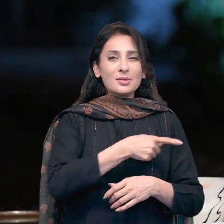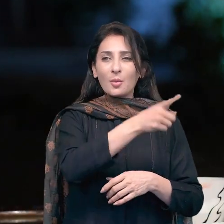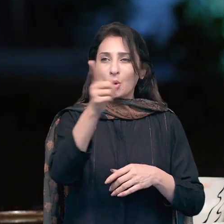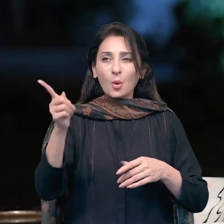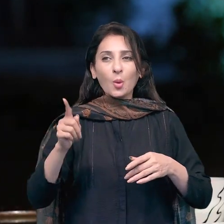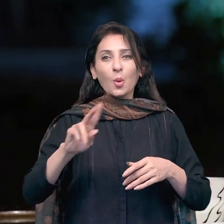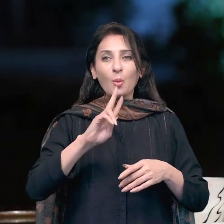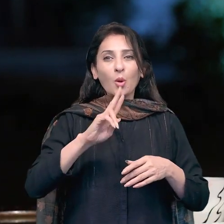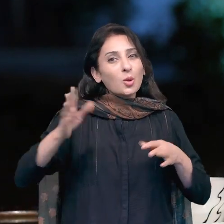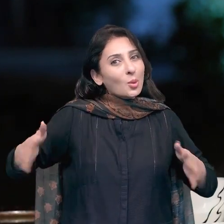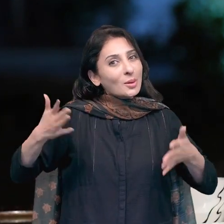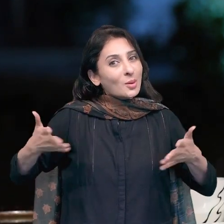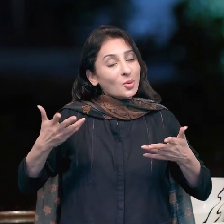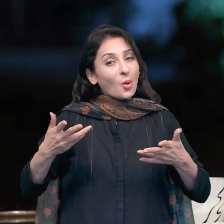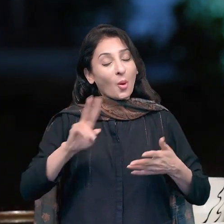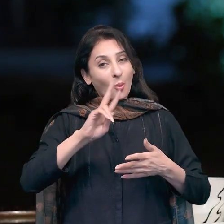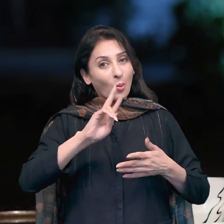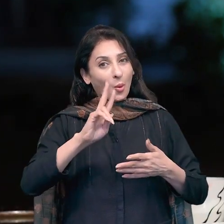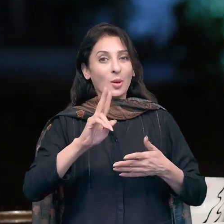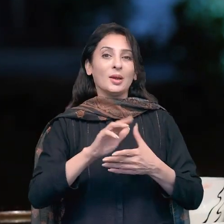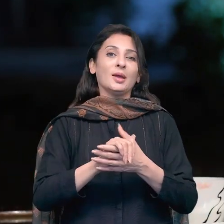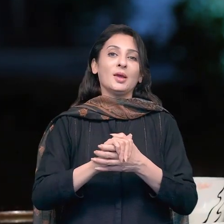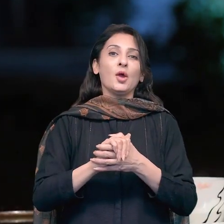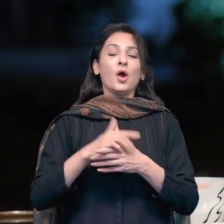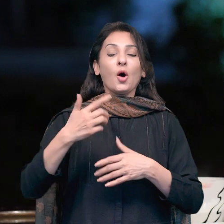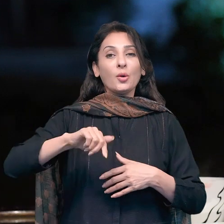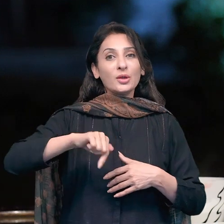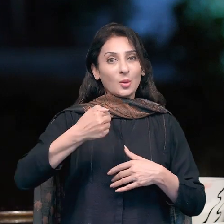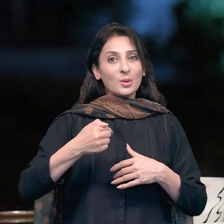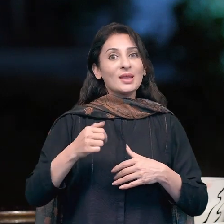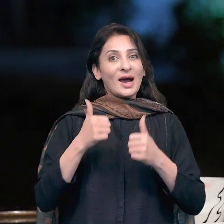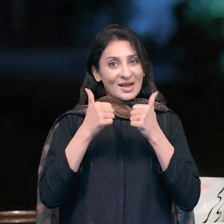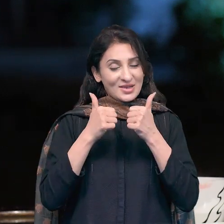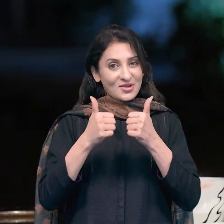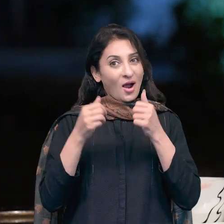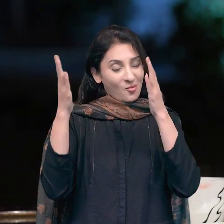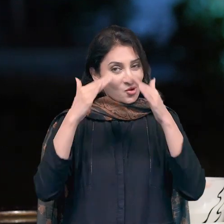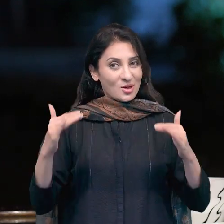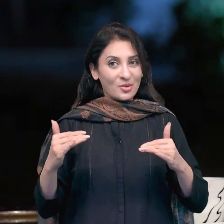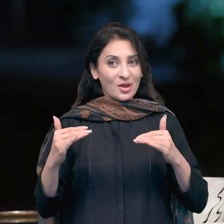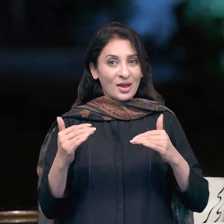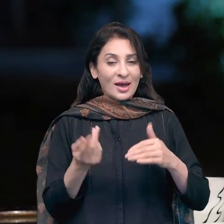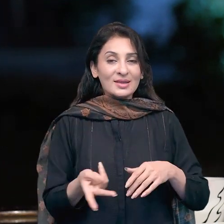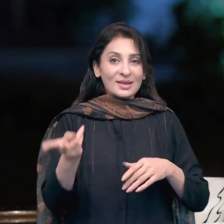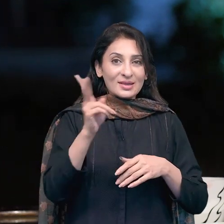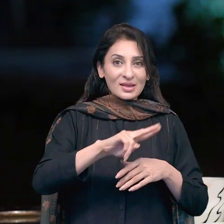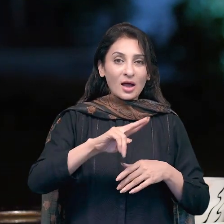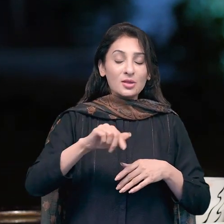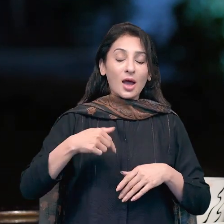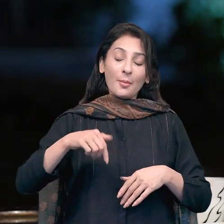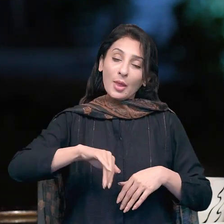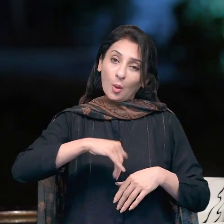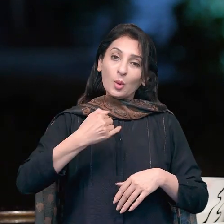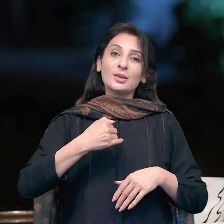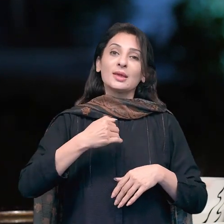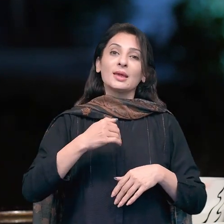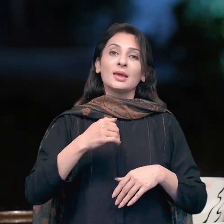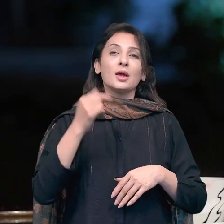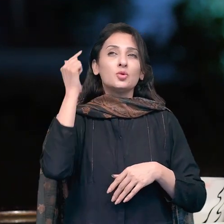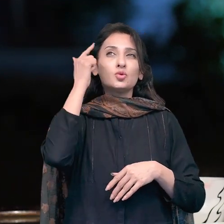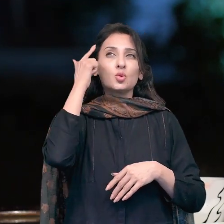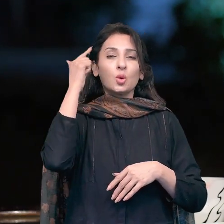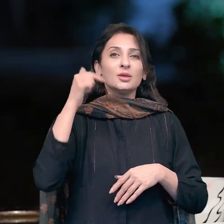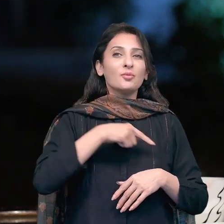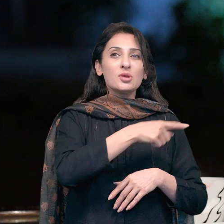me to get into public speaking because not only will it shape you as a person, but it'll give you a platform, an outlet to really express yourself and